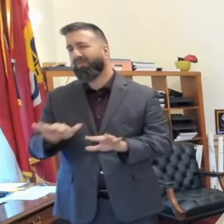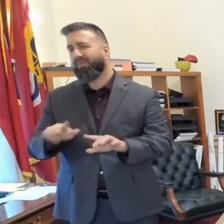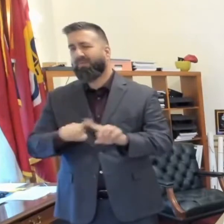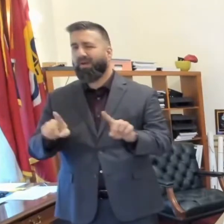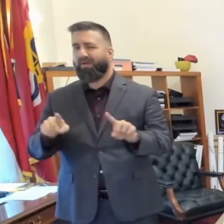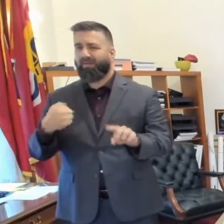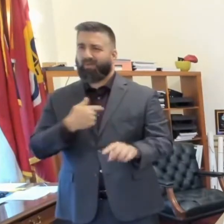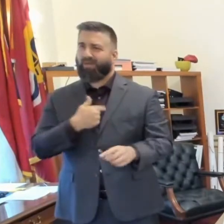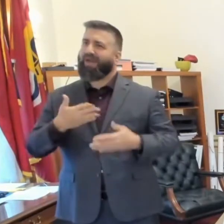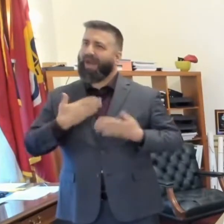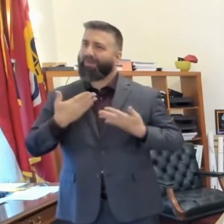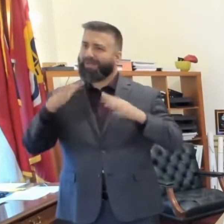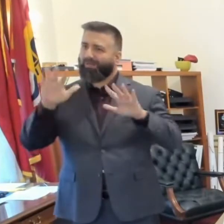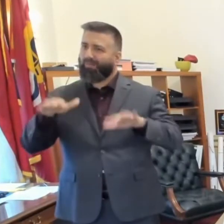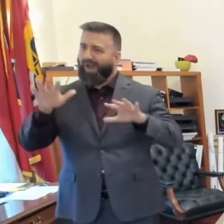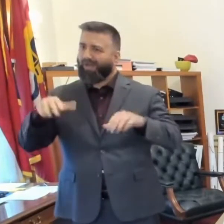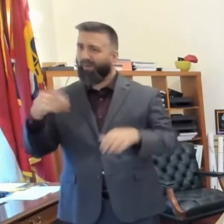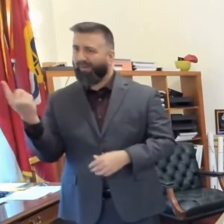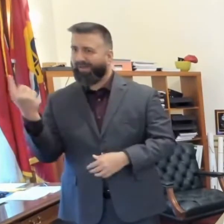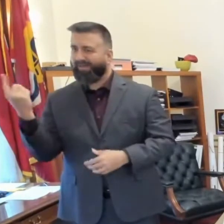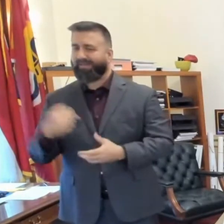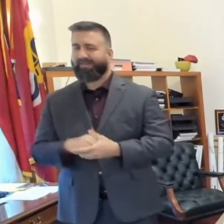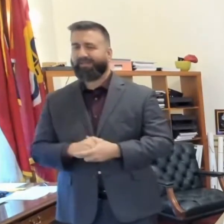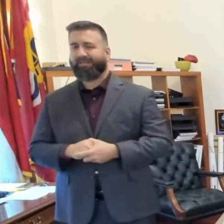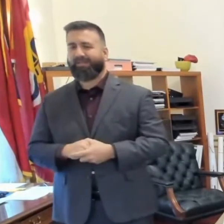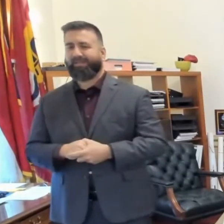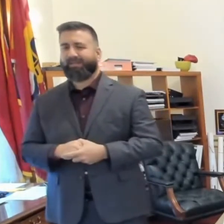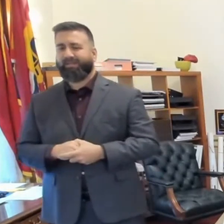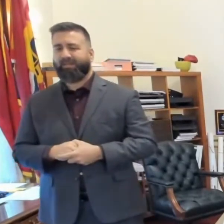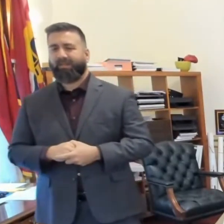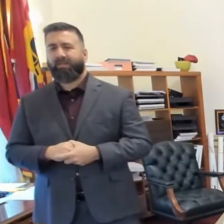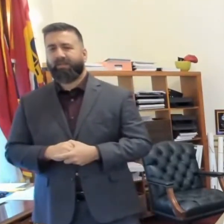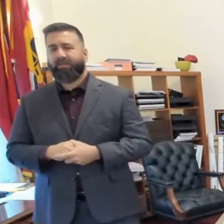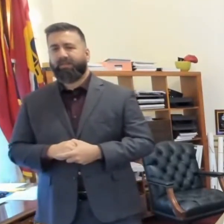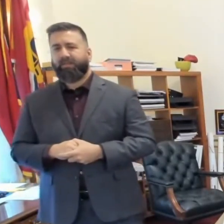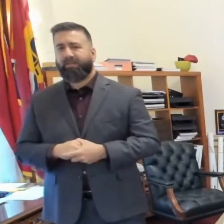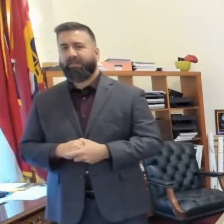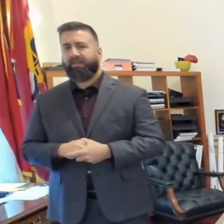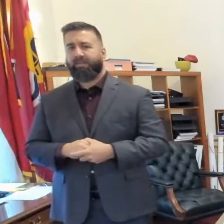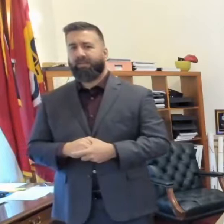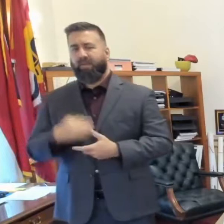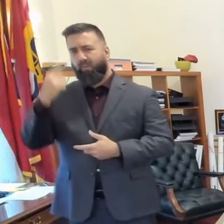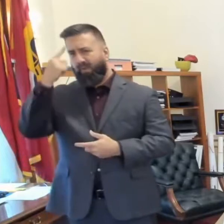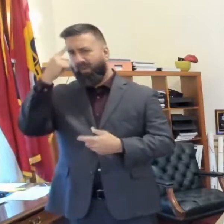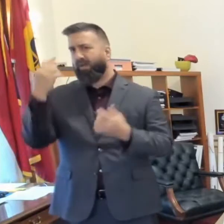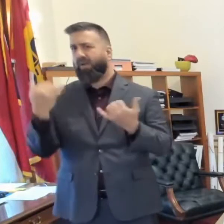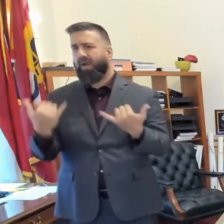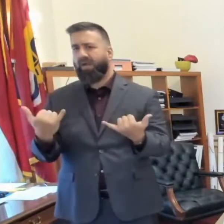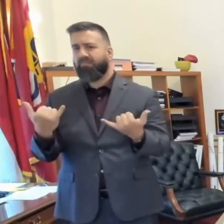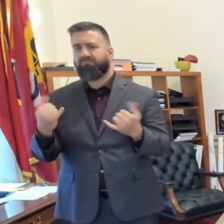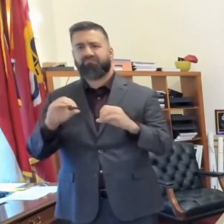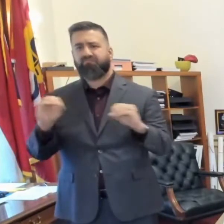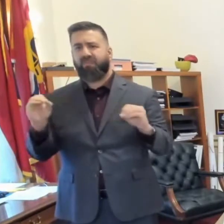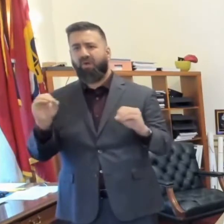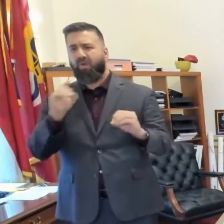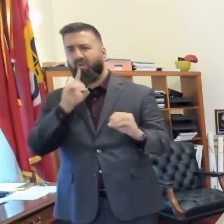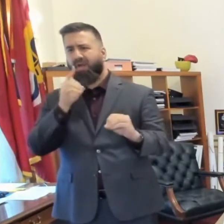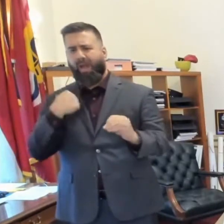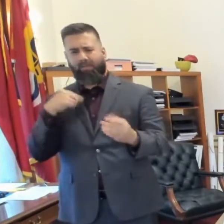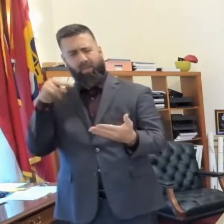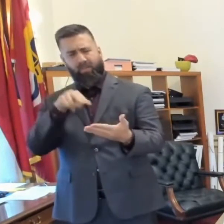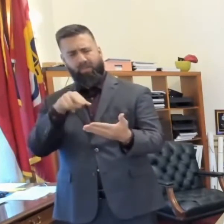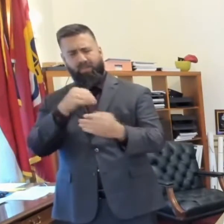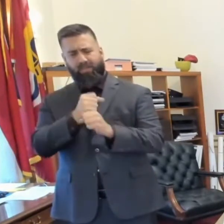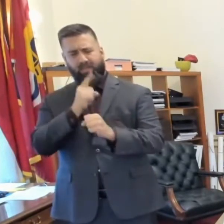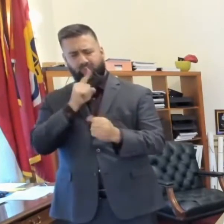we're happy it'll be rain here. So we think that right now, I'm looking here to make